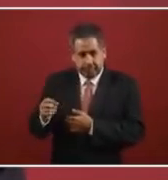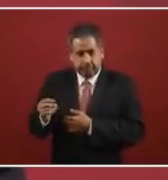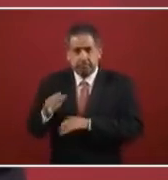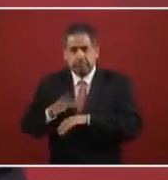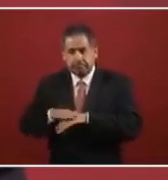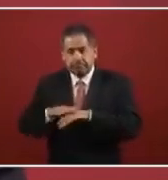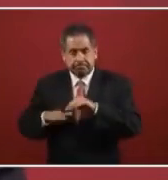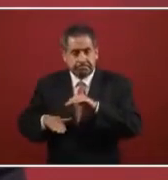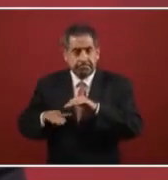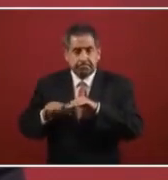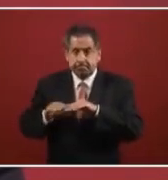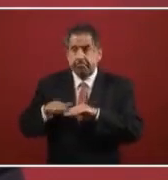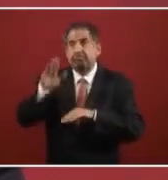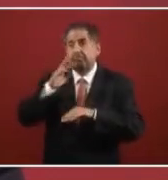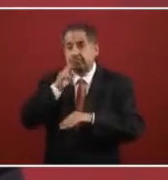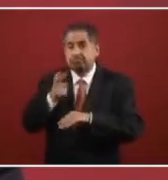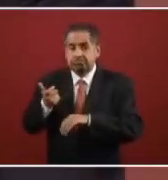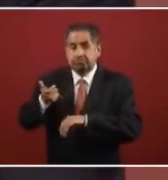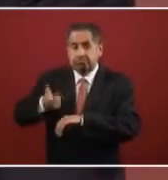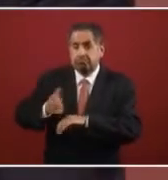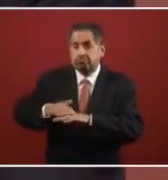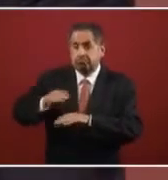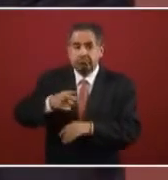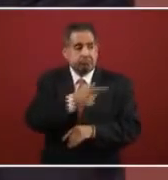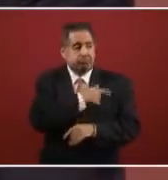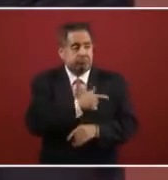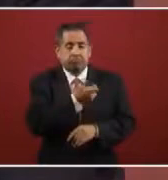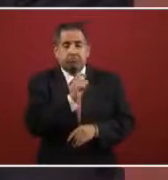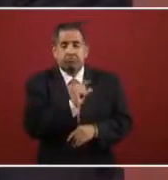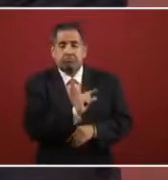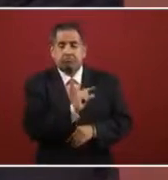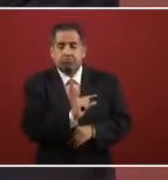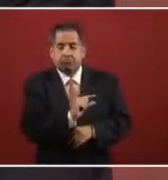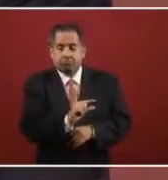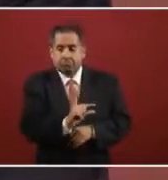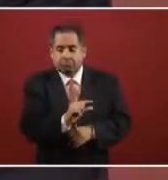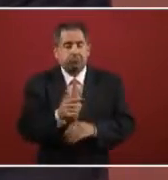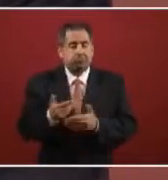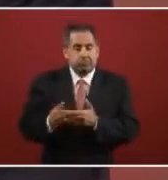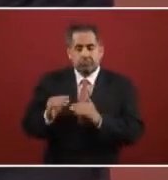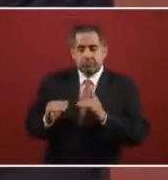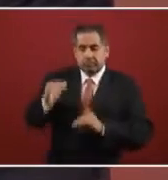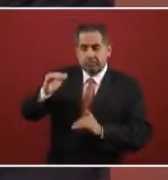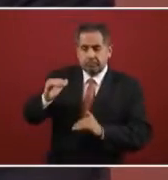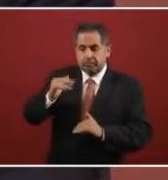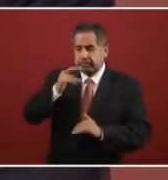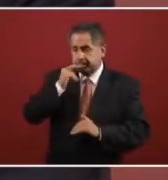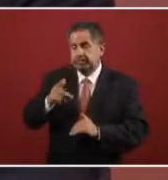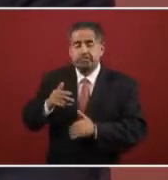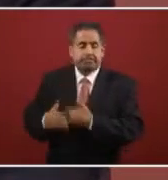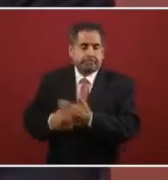the highest salary in many years, as a median.